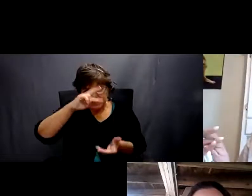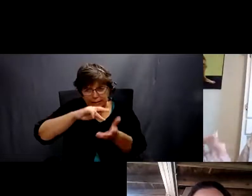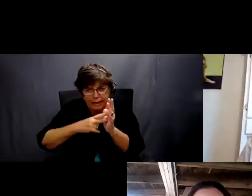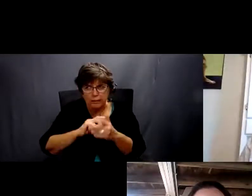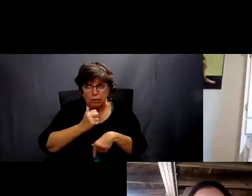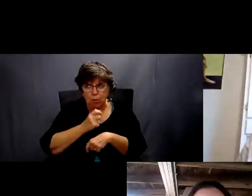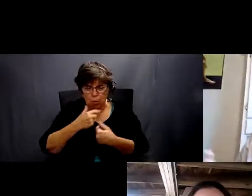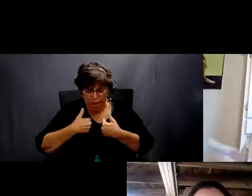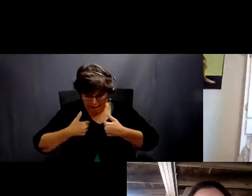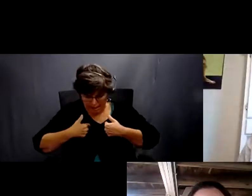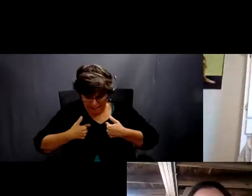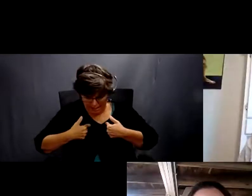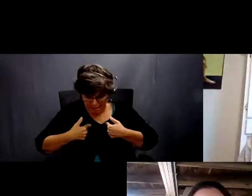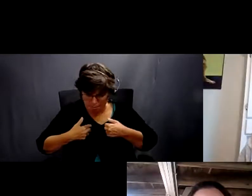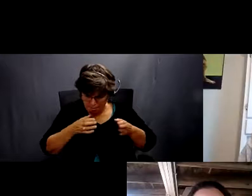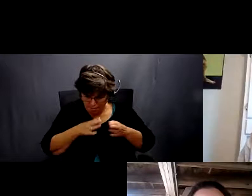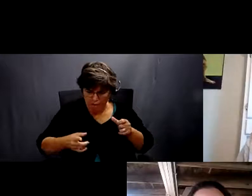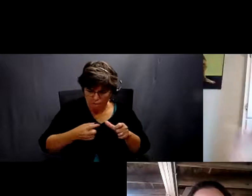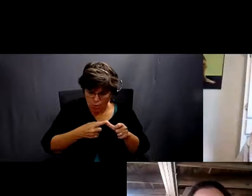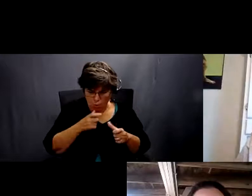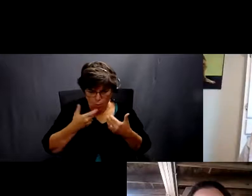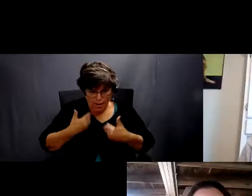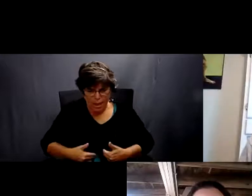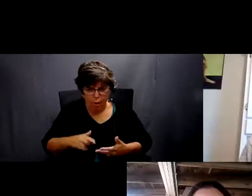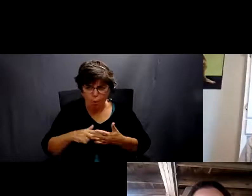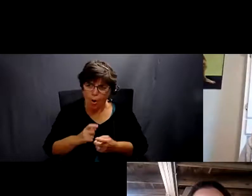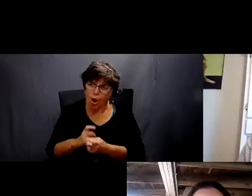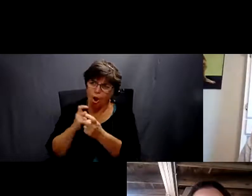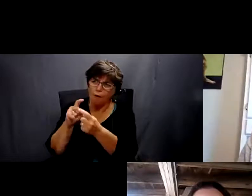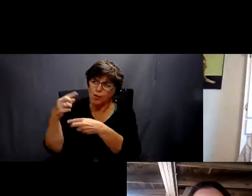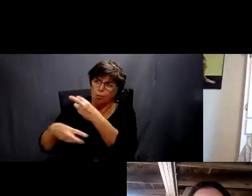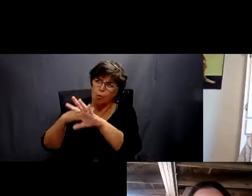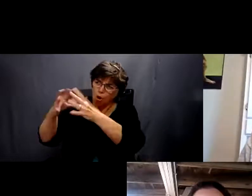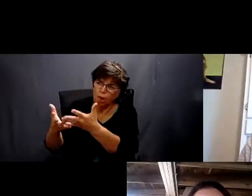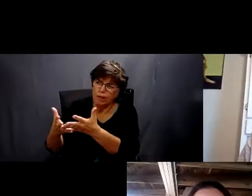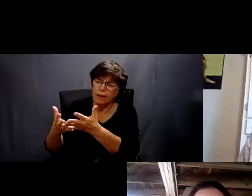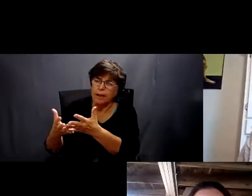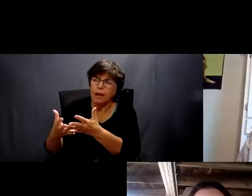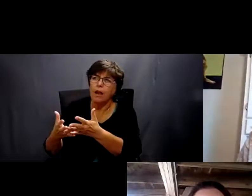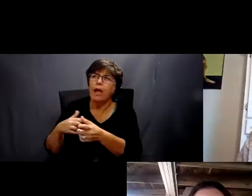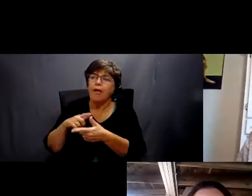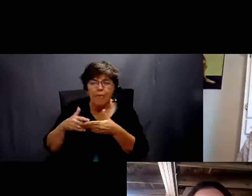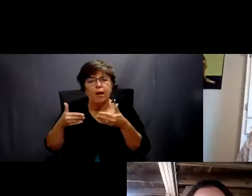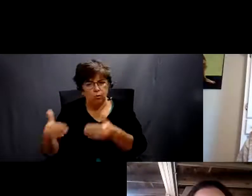we are and what we want to offer the world. So I love everything you just shared. That was beautiful.